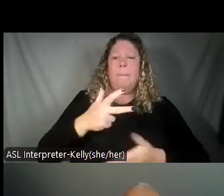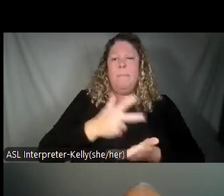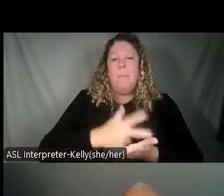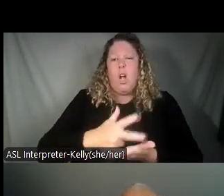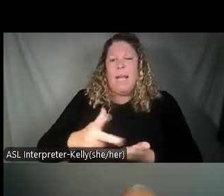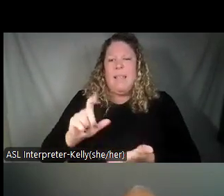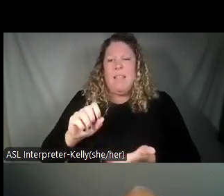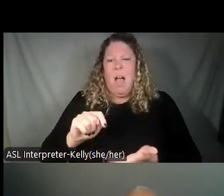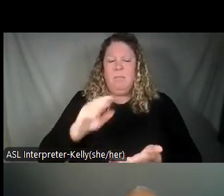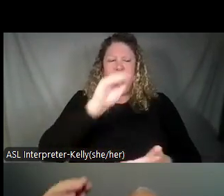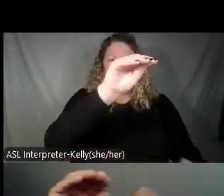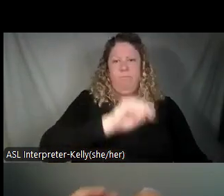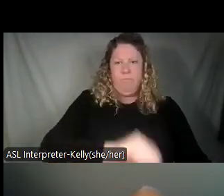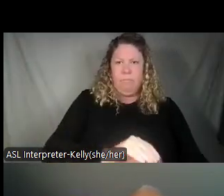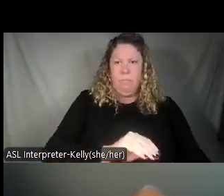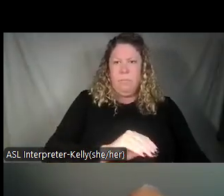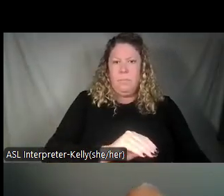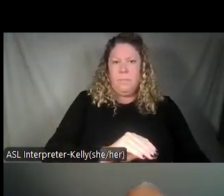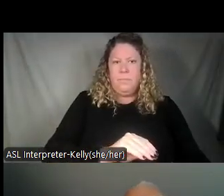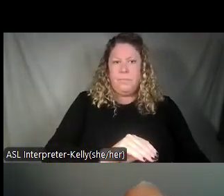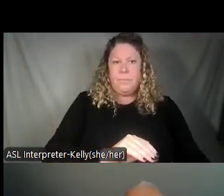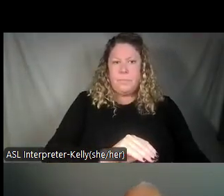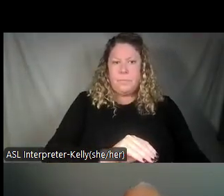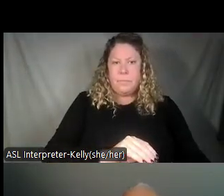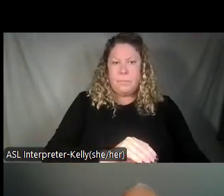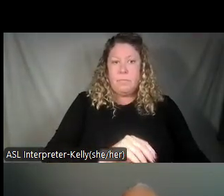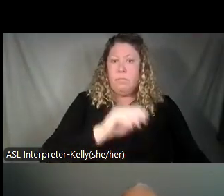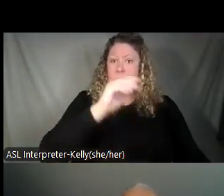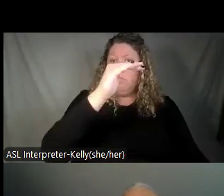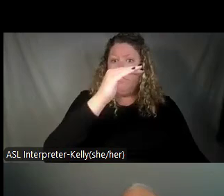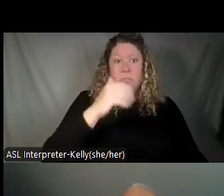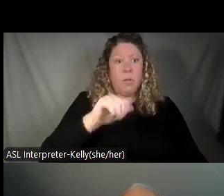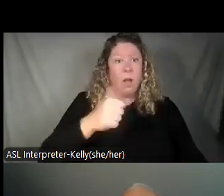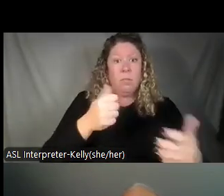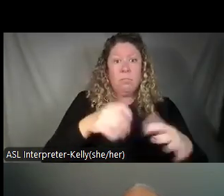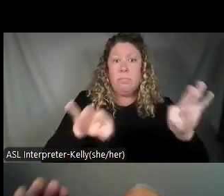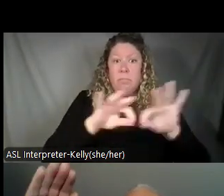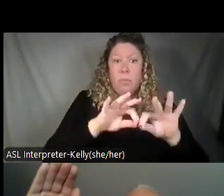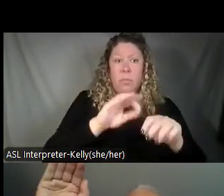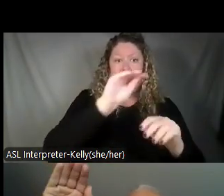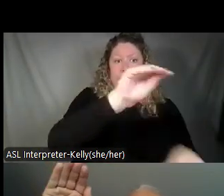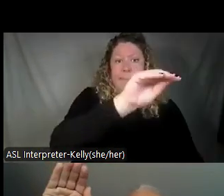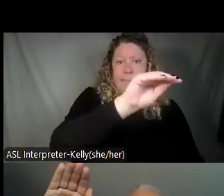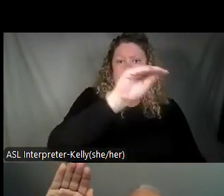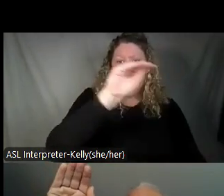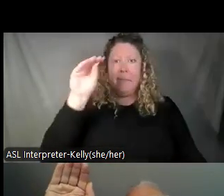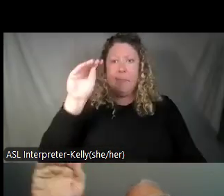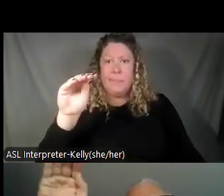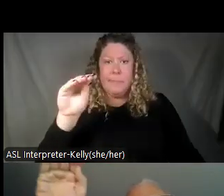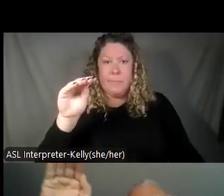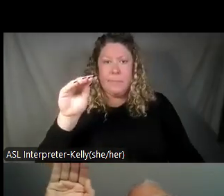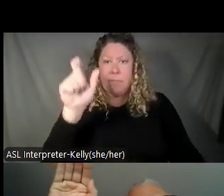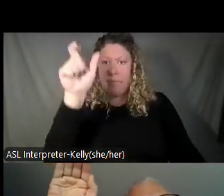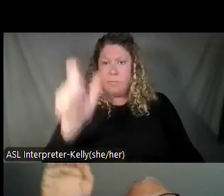then everything else, recreate this list from this left over onto the right, but change everything so that the